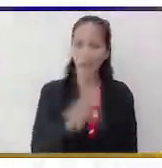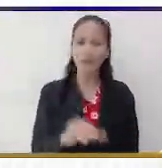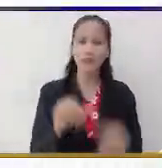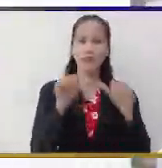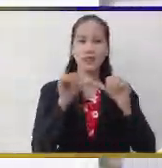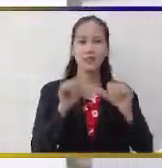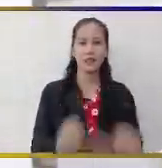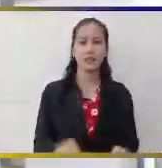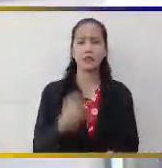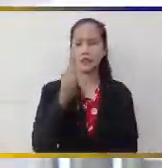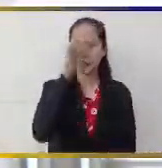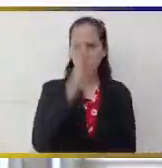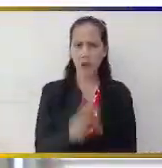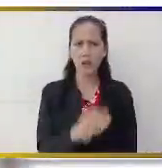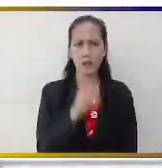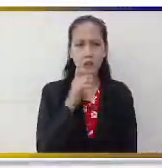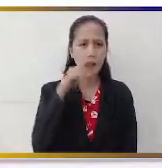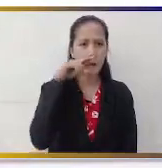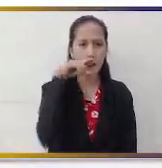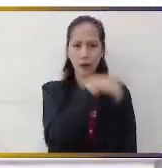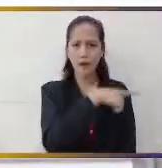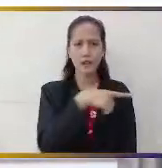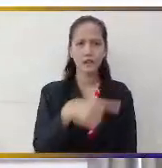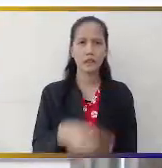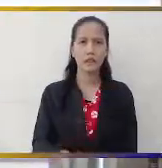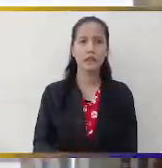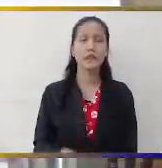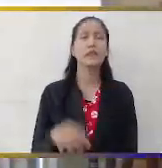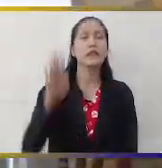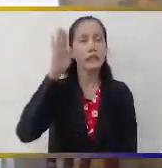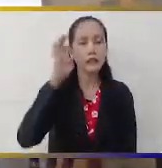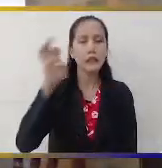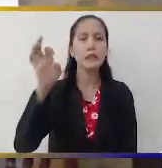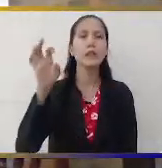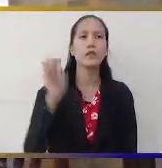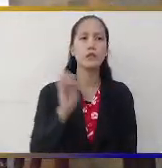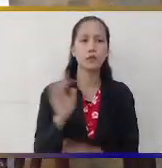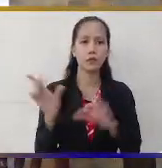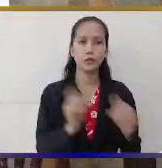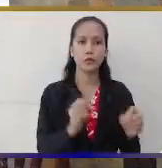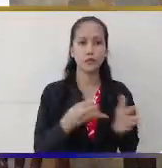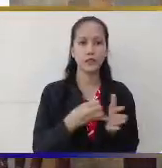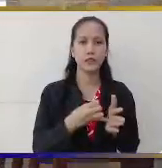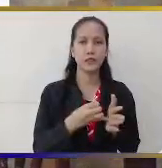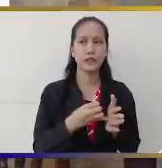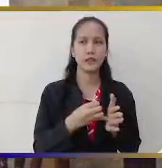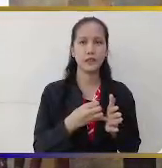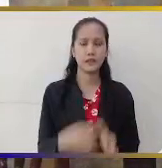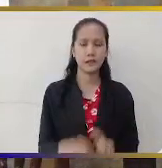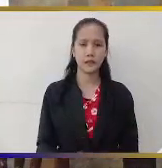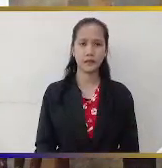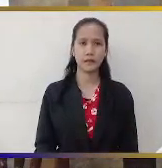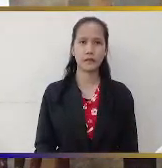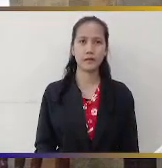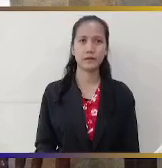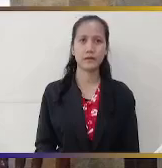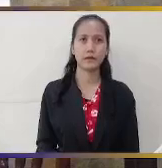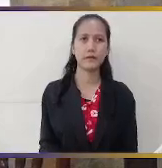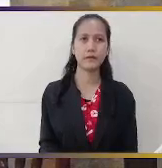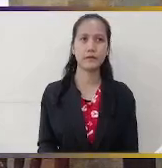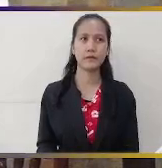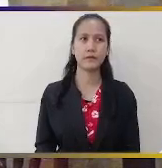a liar. God said he'll do it. He'll do it. Amen. Amen. Now, I want you to think about this. Are you